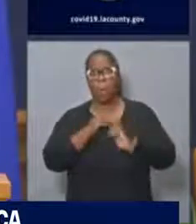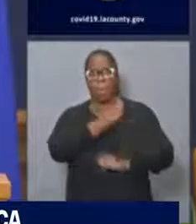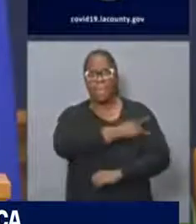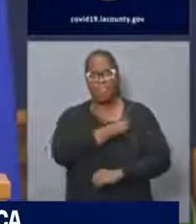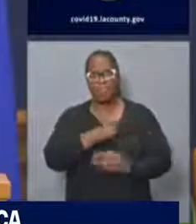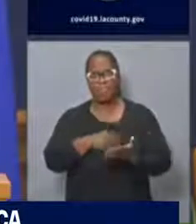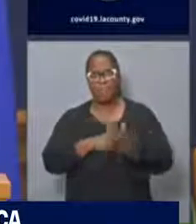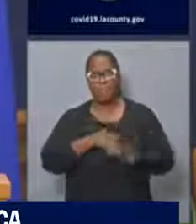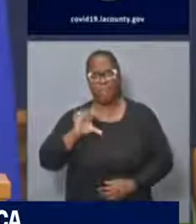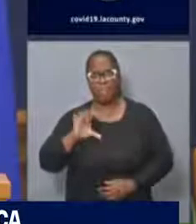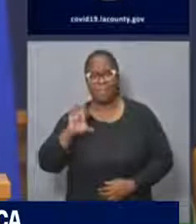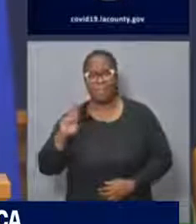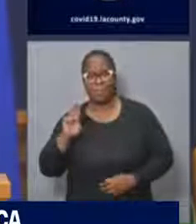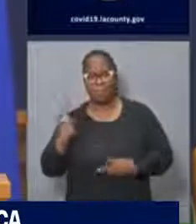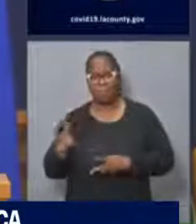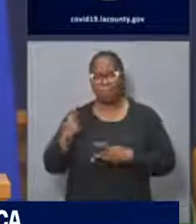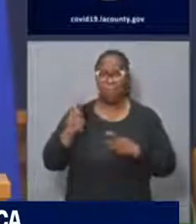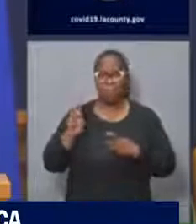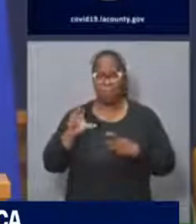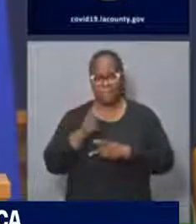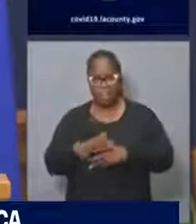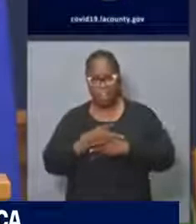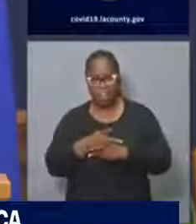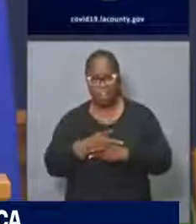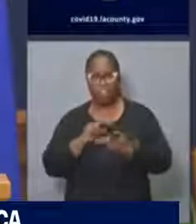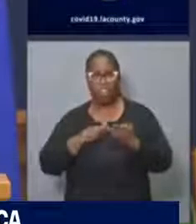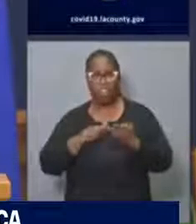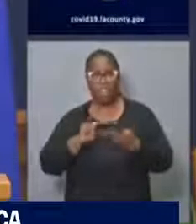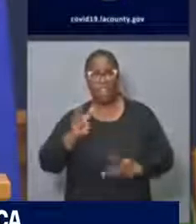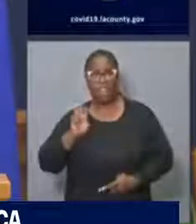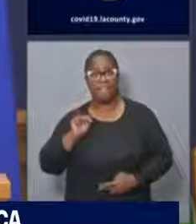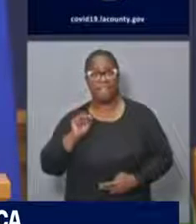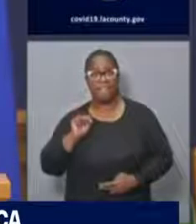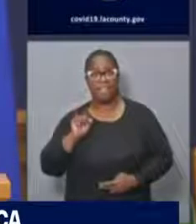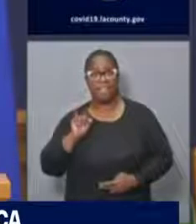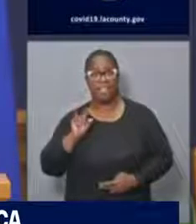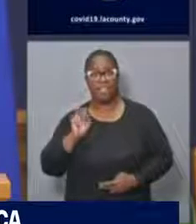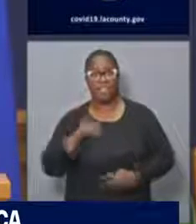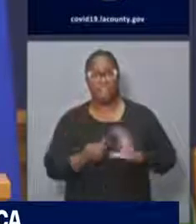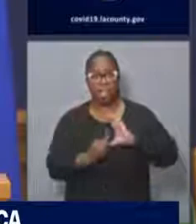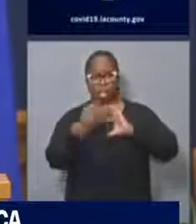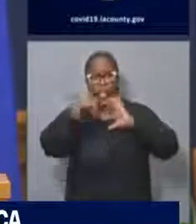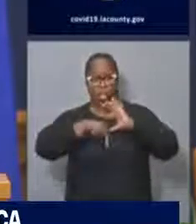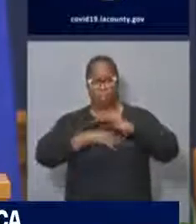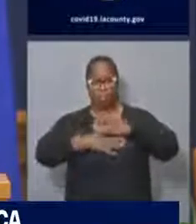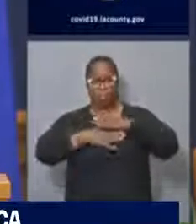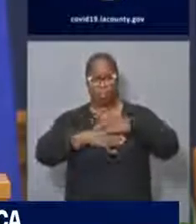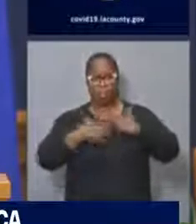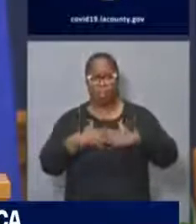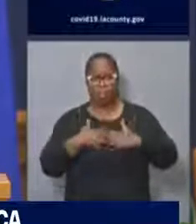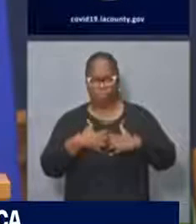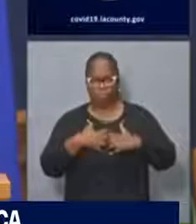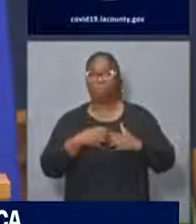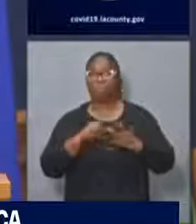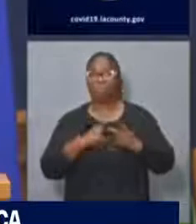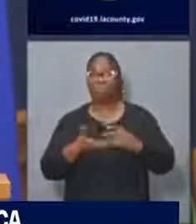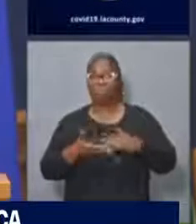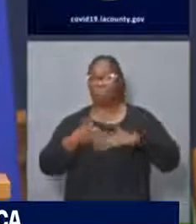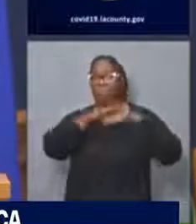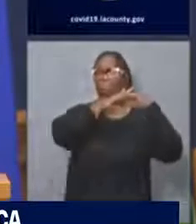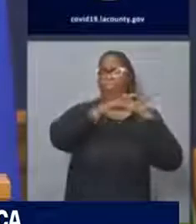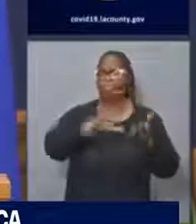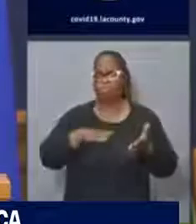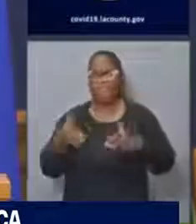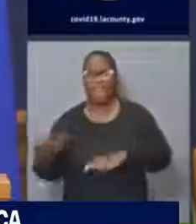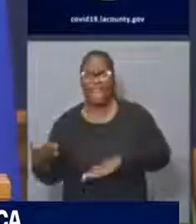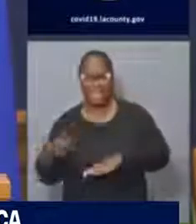ICU care and ventilators, and sadly, an increase in the daily reported mortality. All of this suggests that transmission is increasing